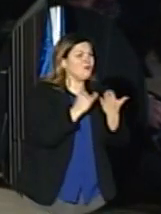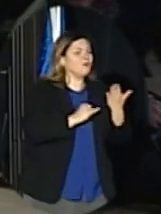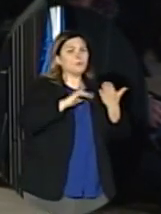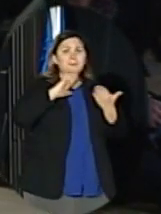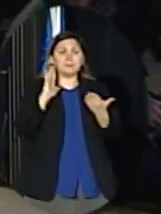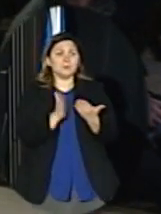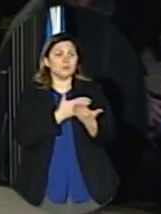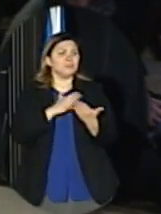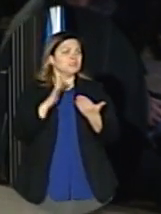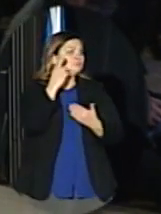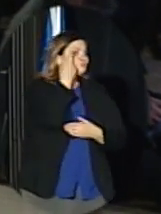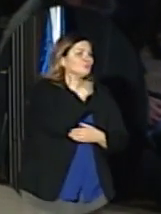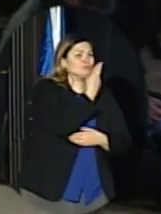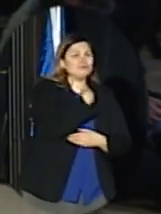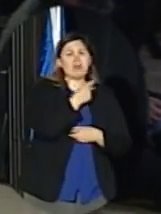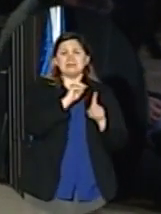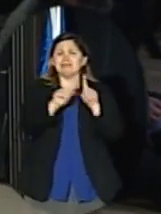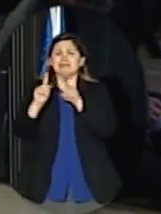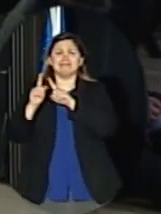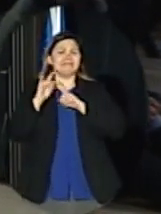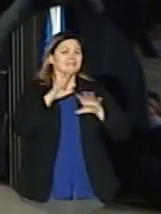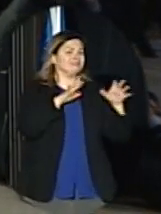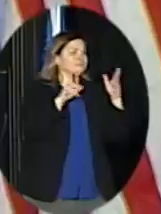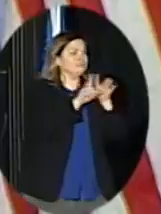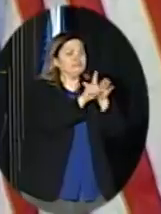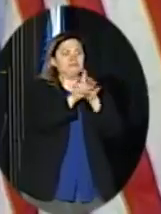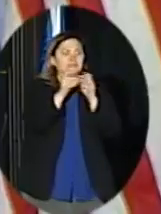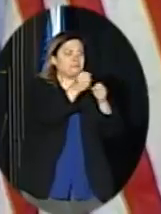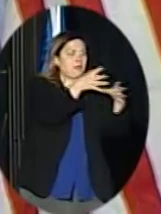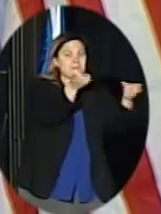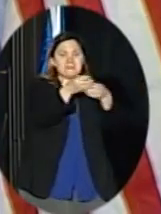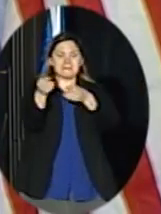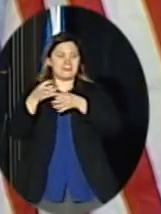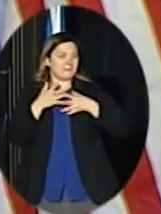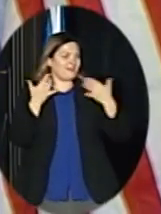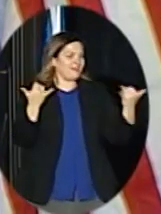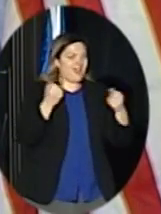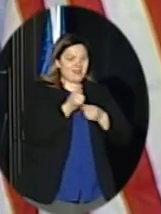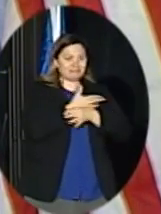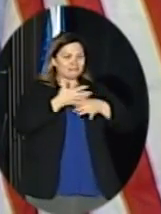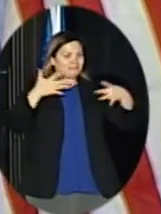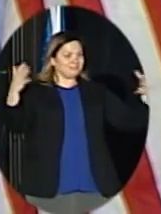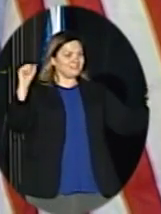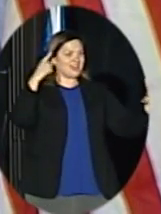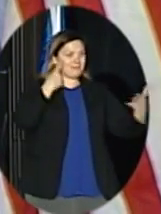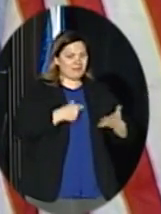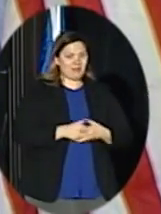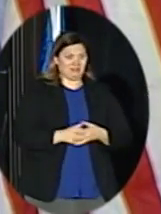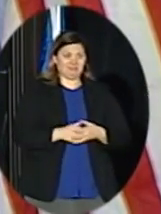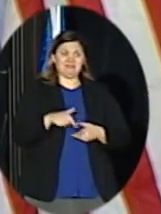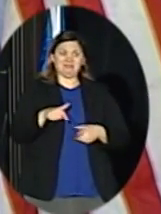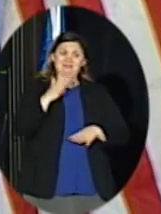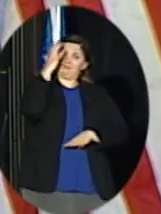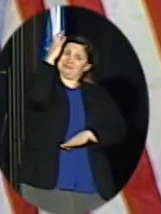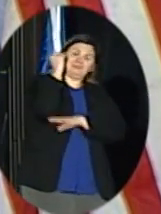big development opportunities ahead, and our population will soon reach an all-time high. St.